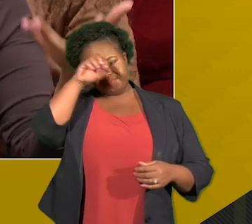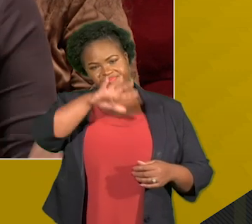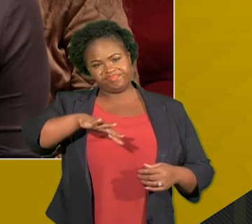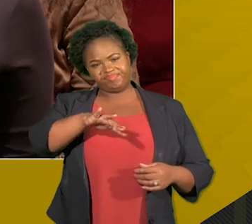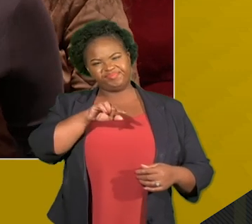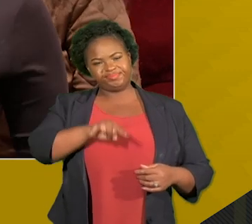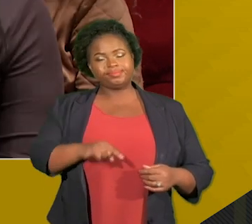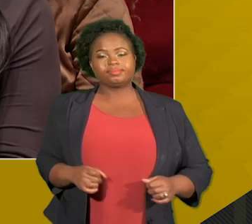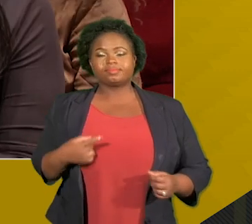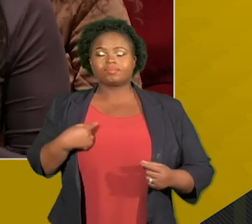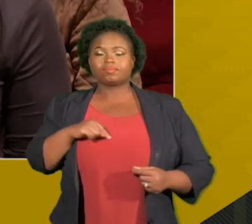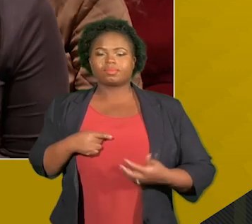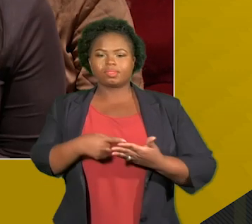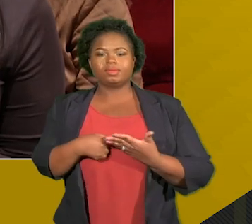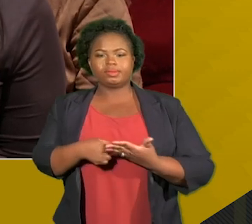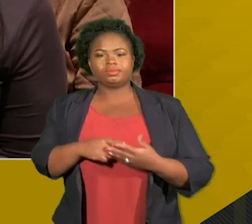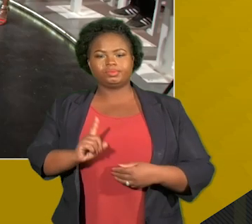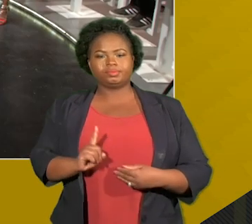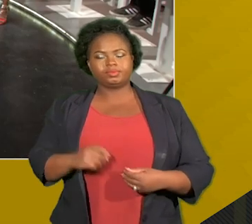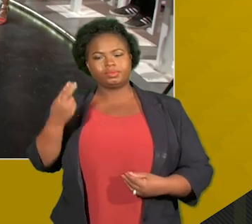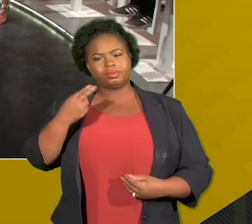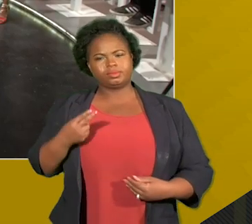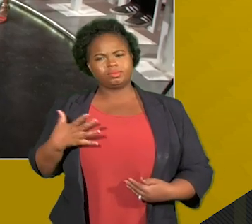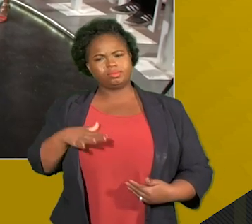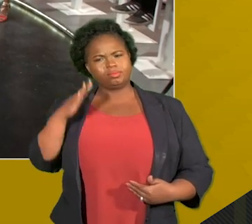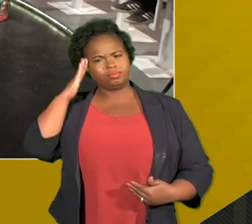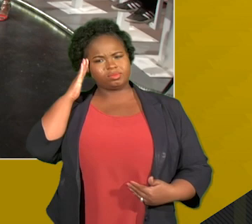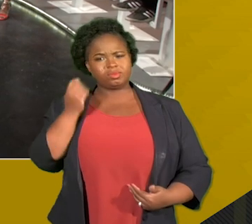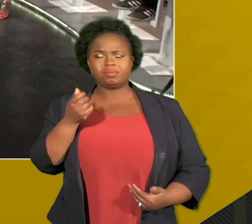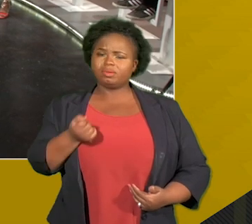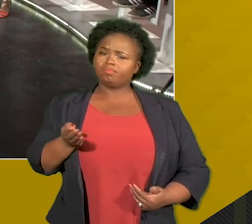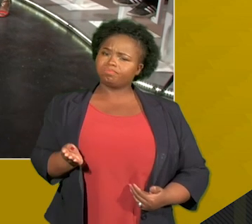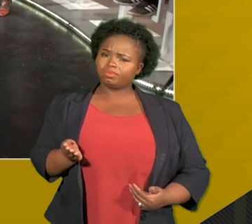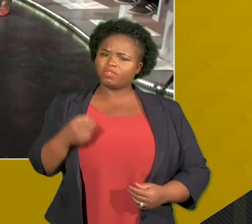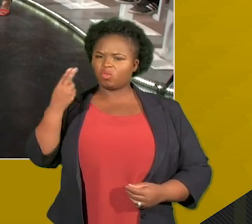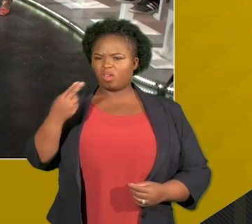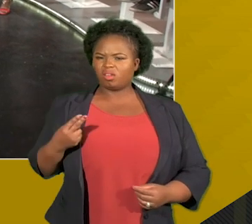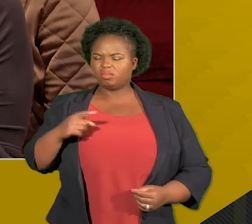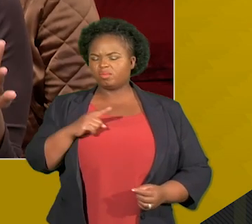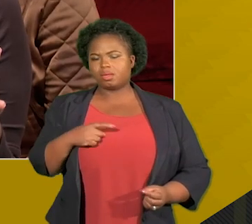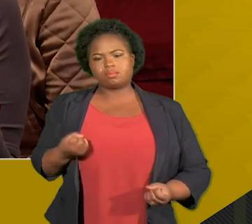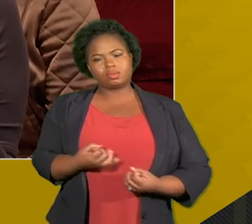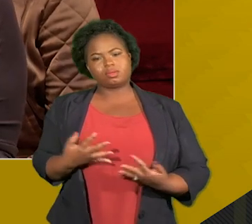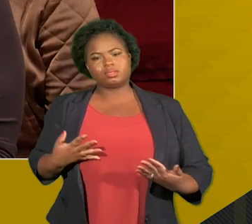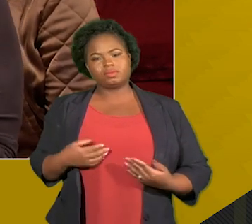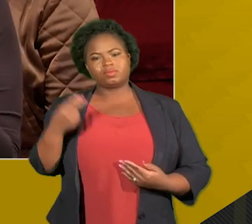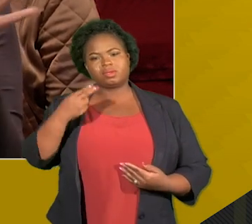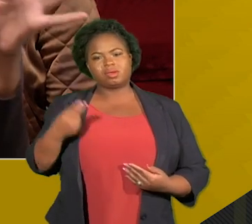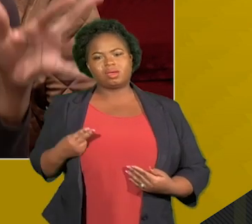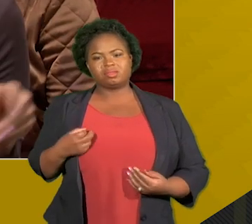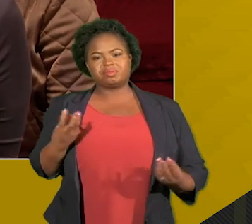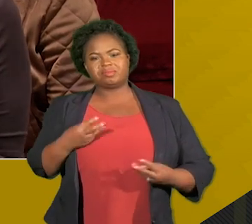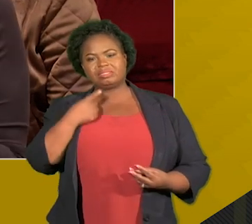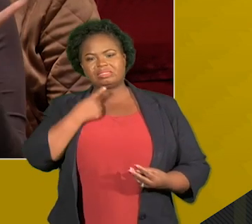As Kini's already said, re blabla ka taba ya art le go ndronya go tshipa rena tshelata e gona na. Because a lot of times, Kini, when you speak about art, people say, "No, but